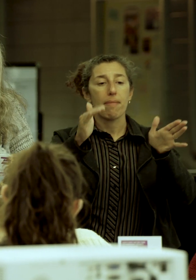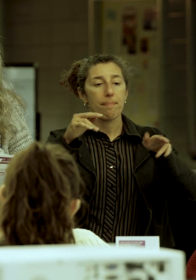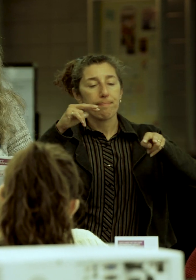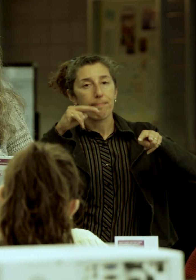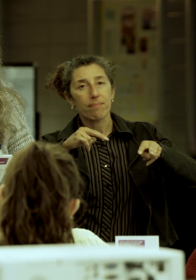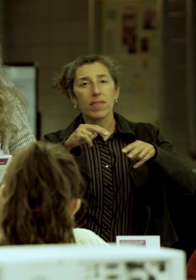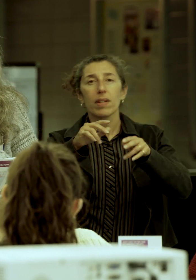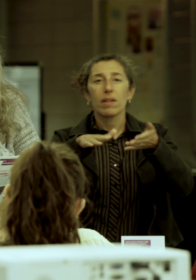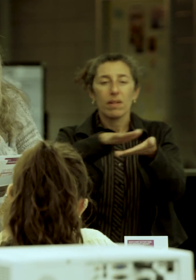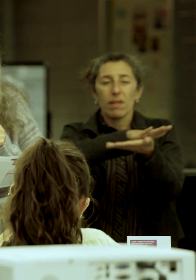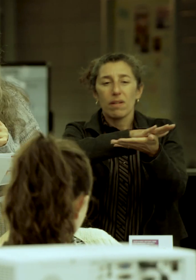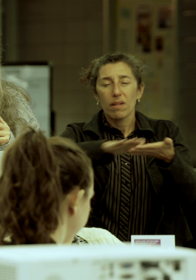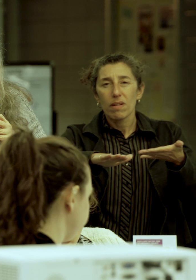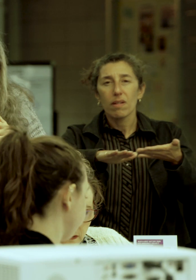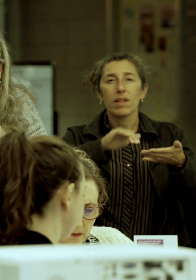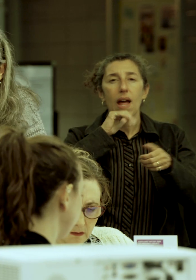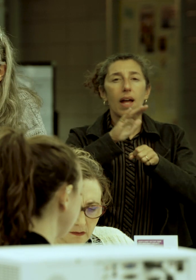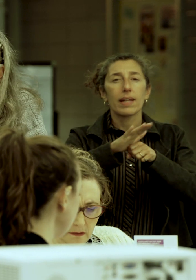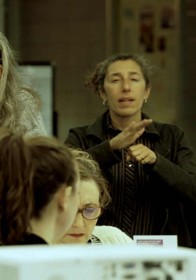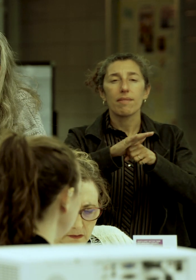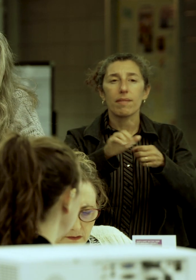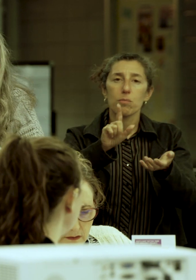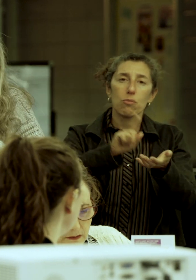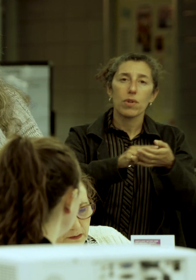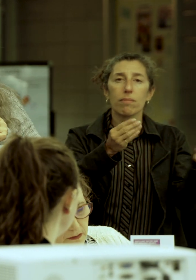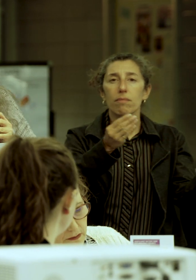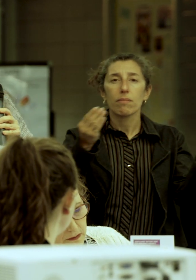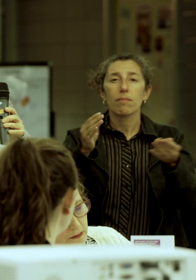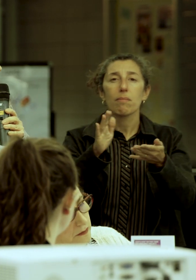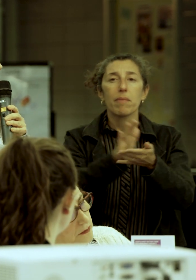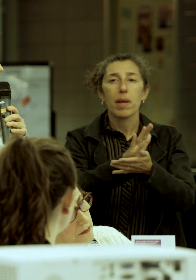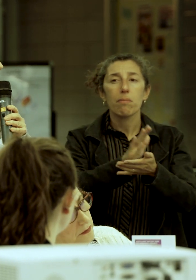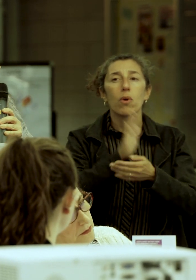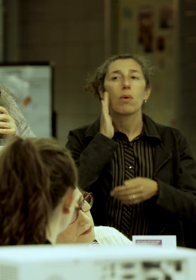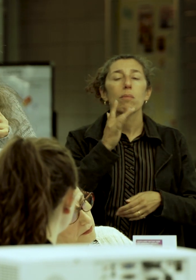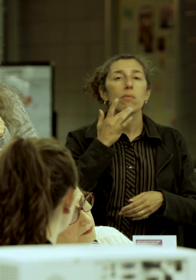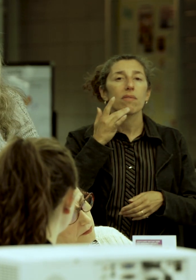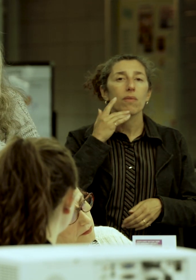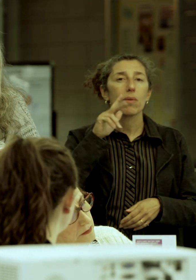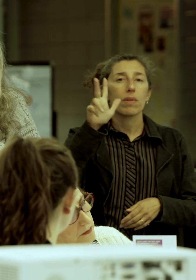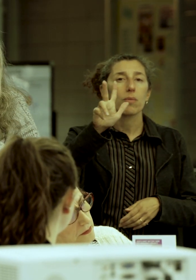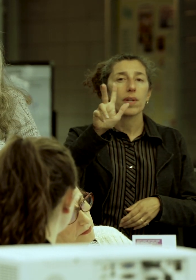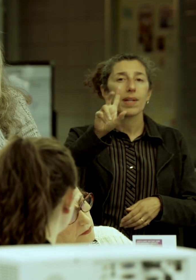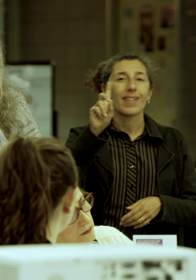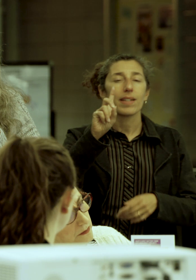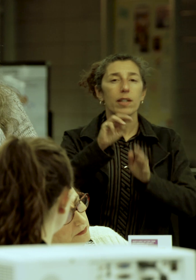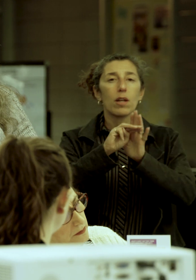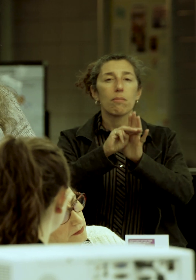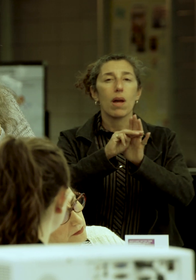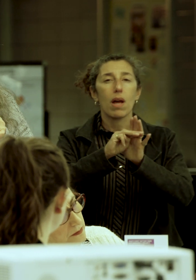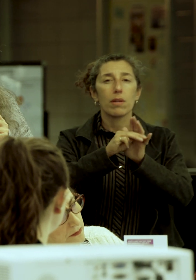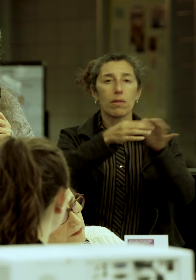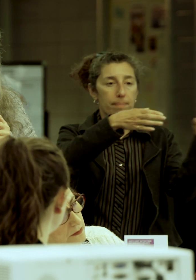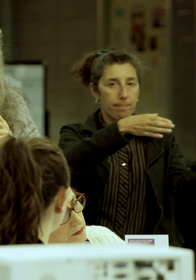figure out where we are and what we're looking at. I think I would really encourage the authority to bring forth the models from your various designers so we